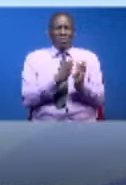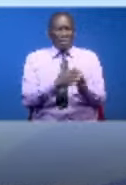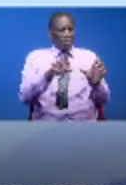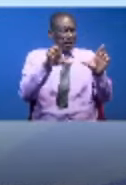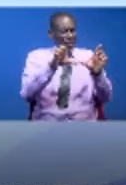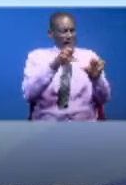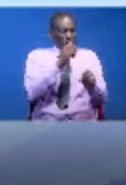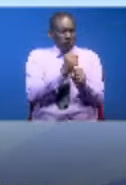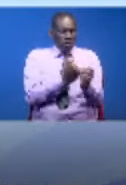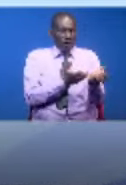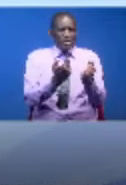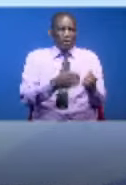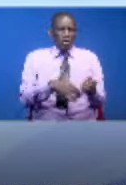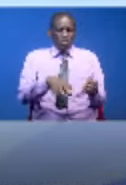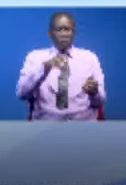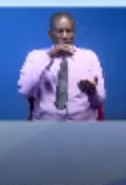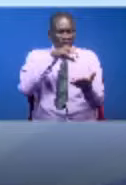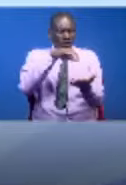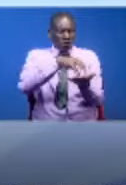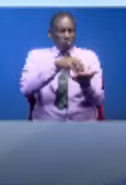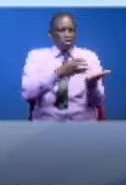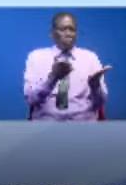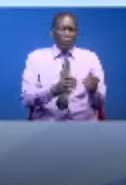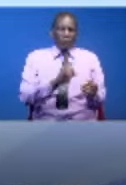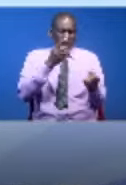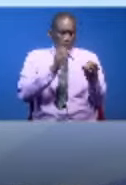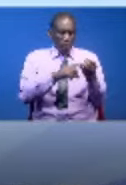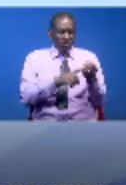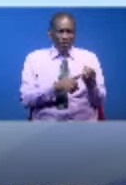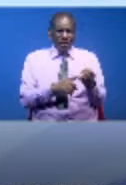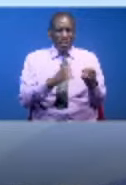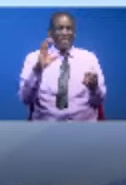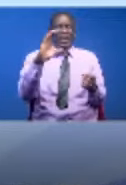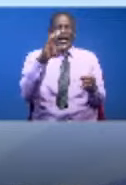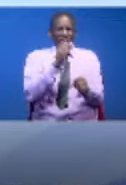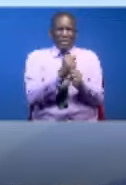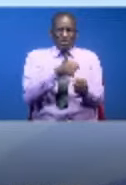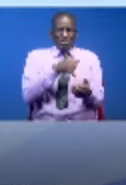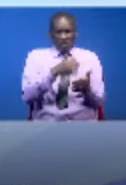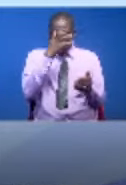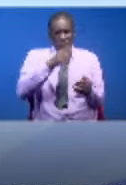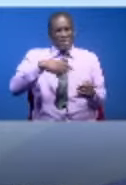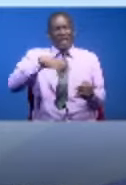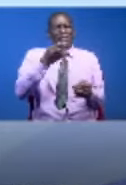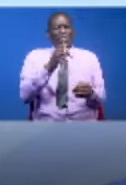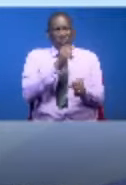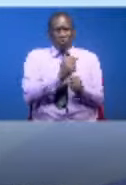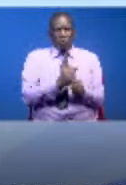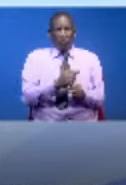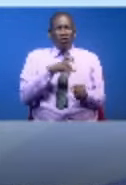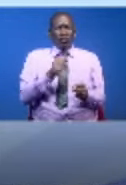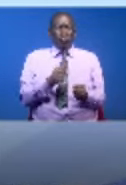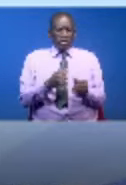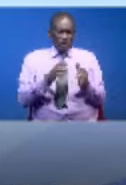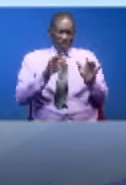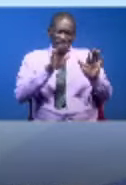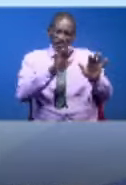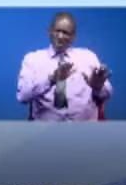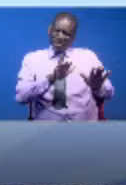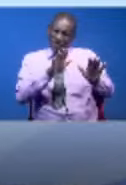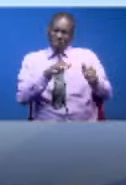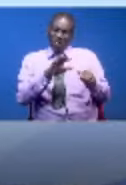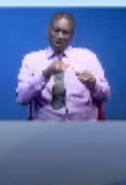business. You're finding a situation where, one, the clients are doing it because it's the right thing to do, so they are very, very conscious of the impact